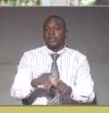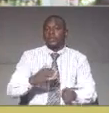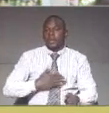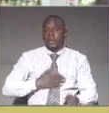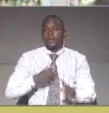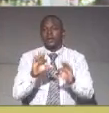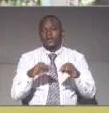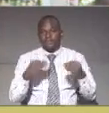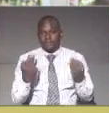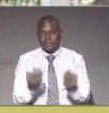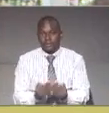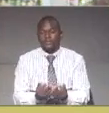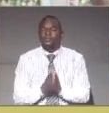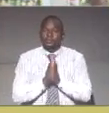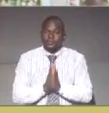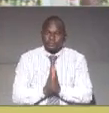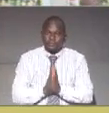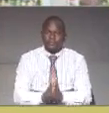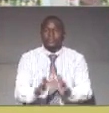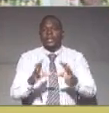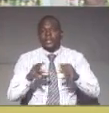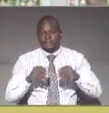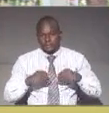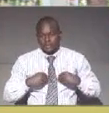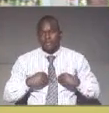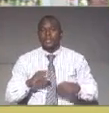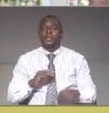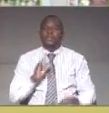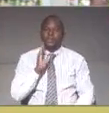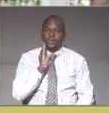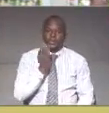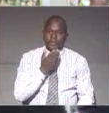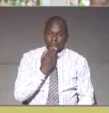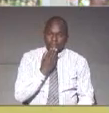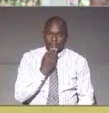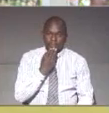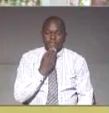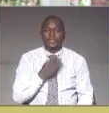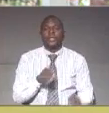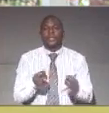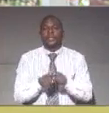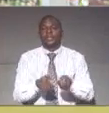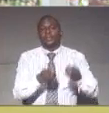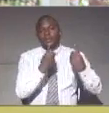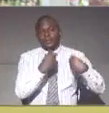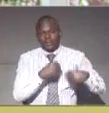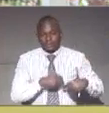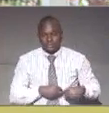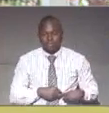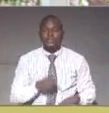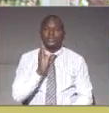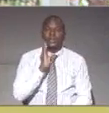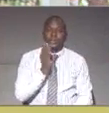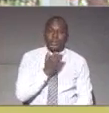family, please accept our deepest condolences and a heartfelt